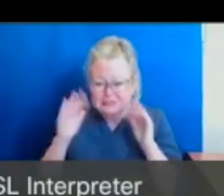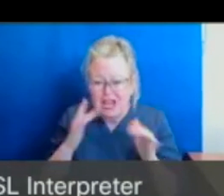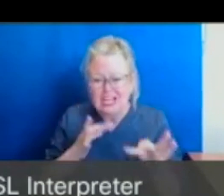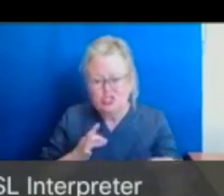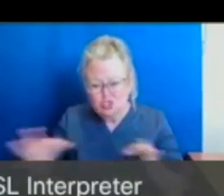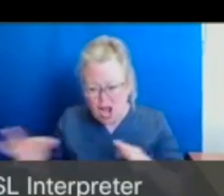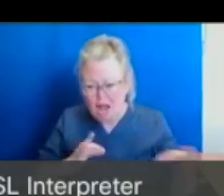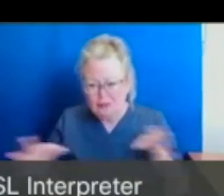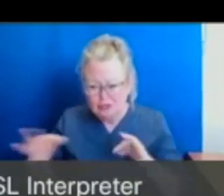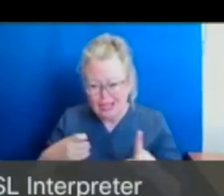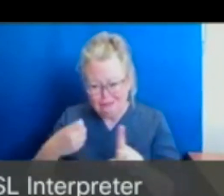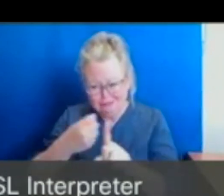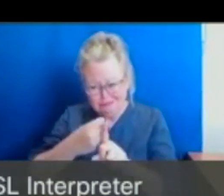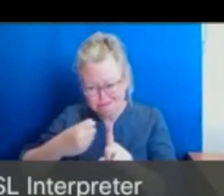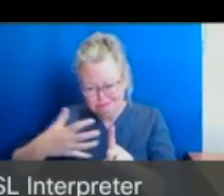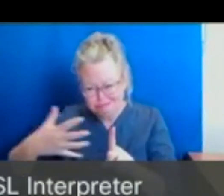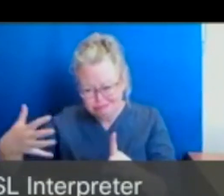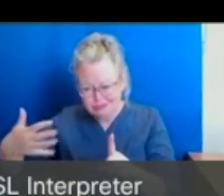the